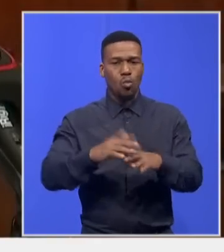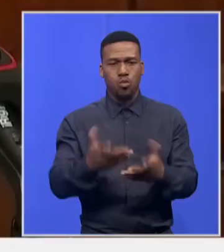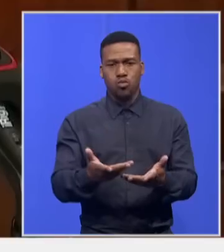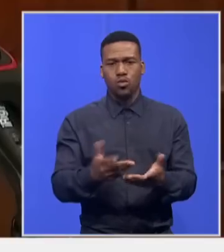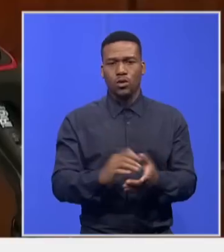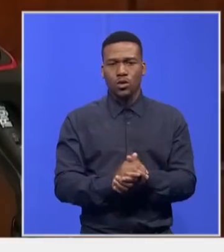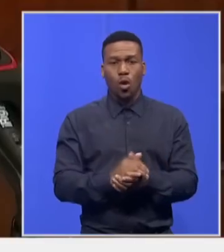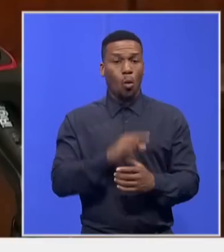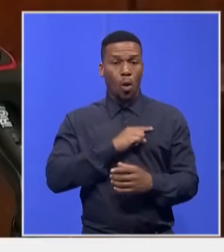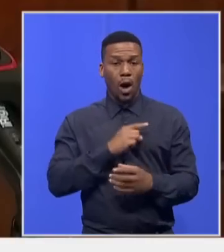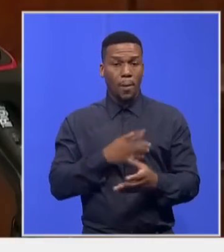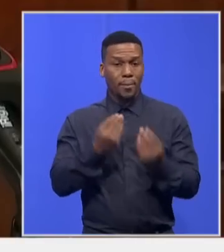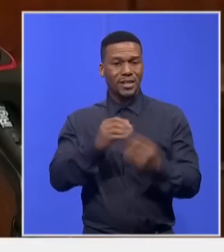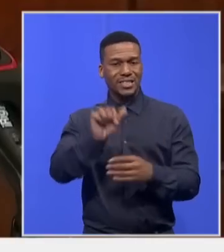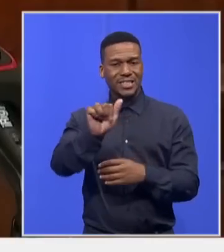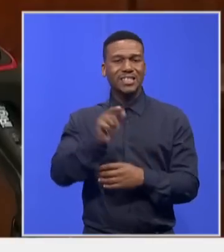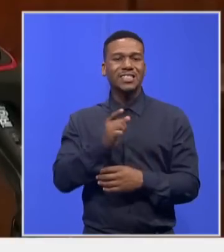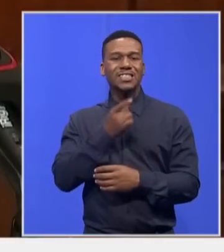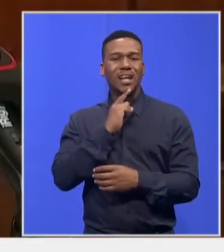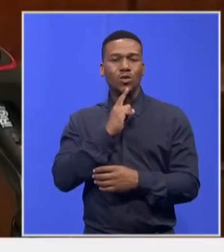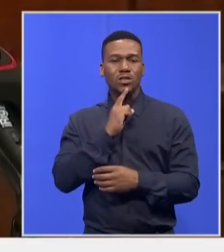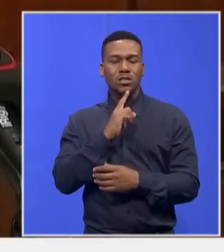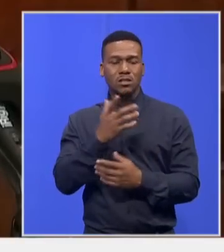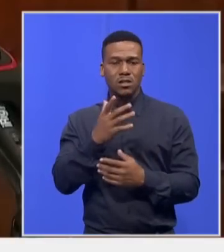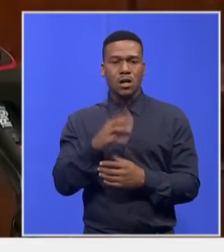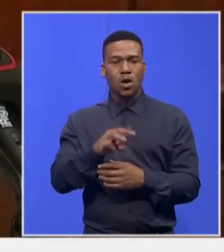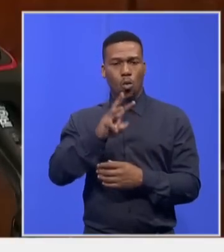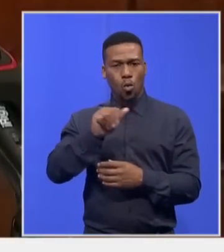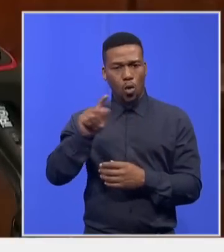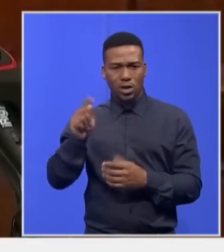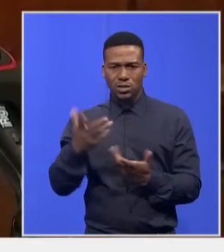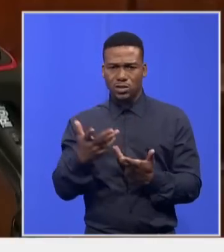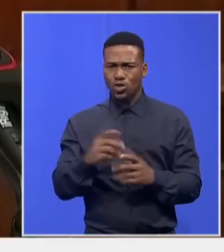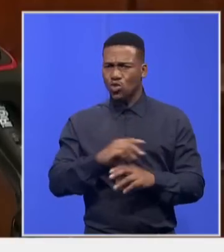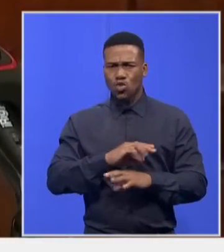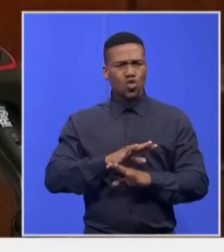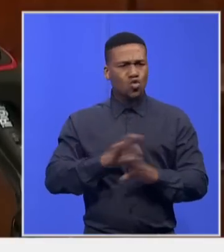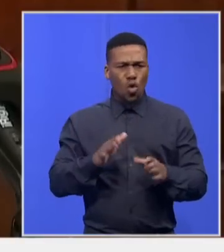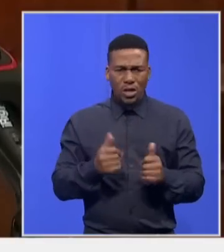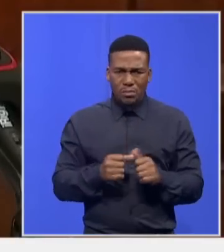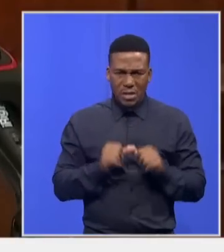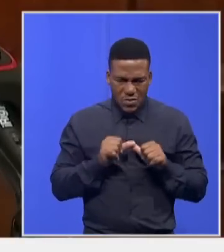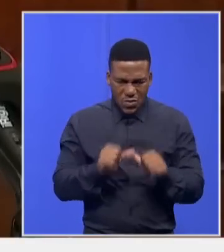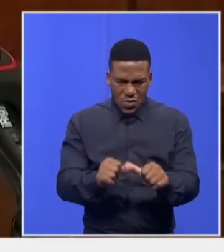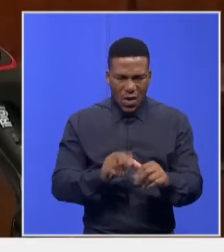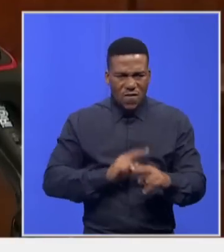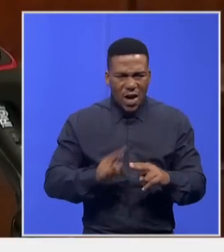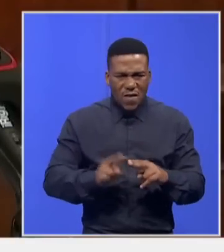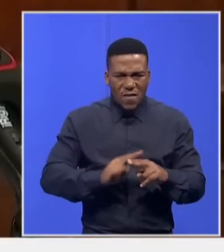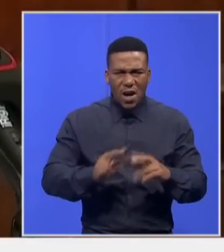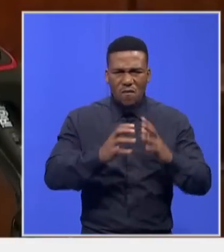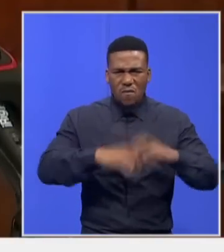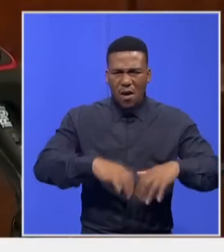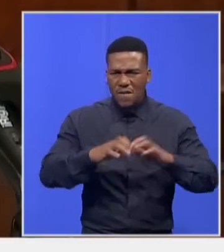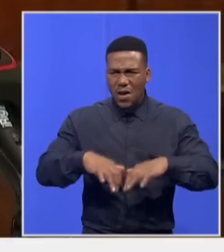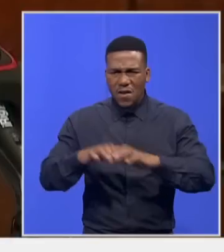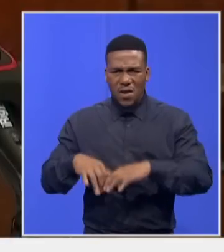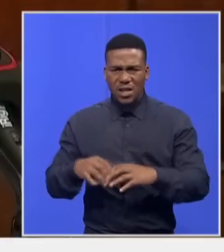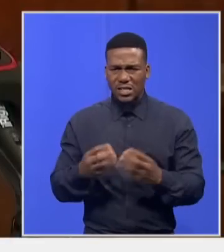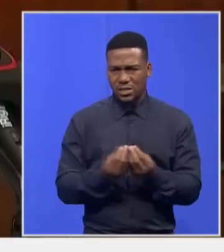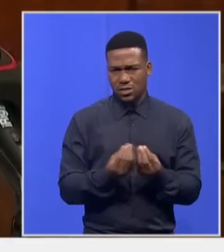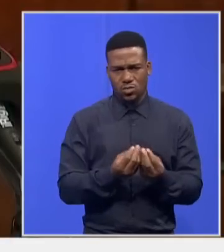and not be on an aggressive, accelerated path of decarbonization, but still committing to the decarbonization journey. It's